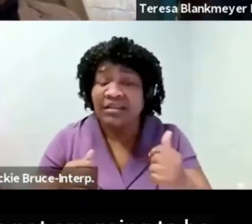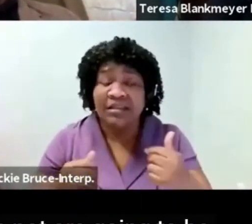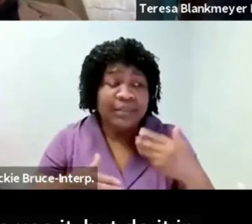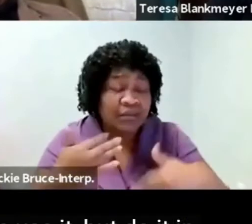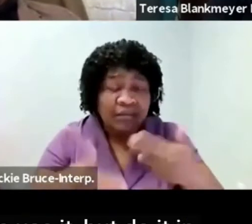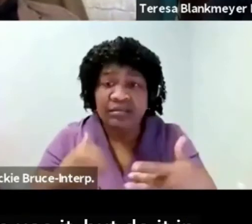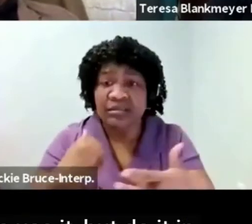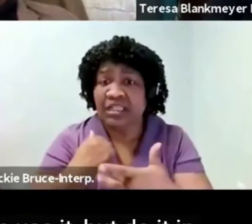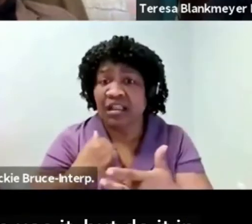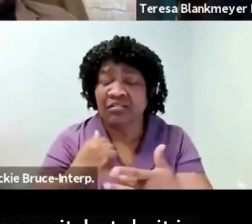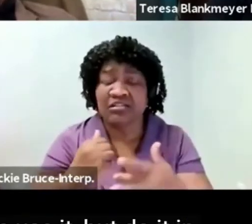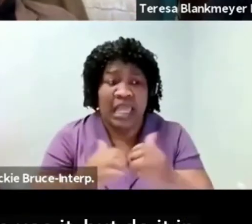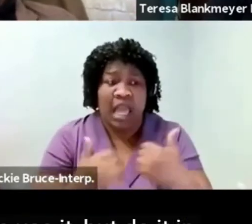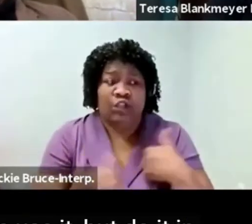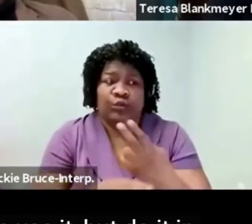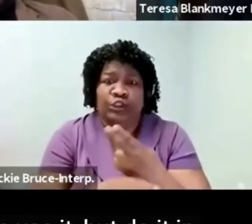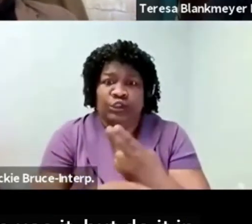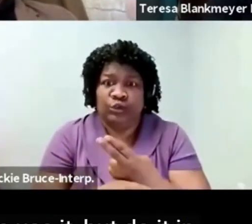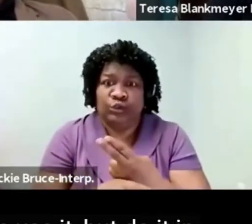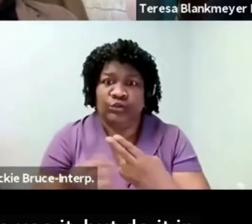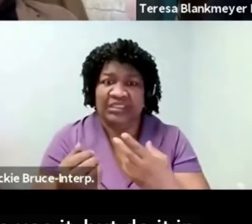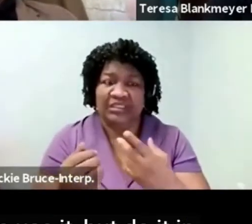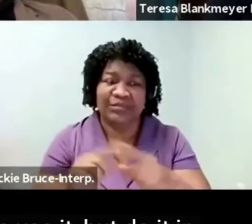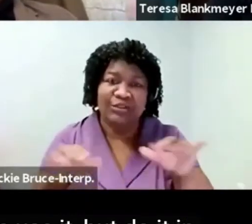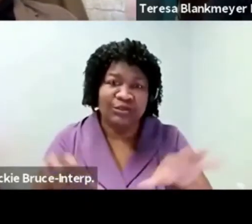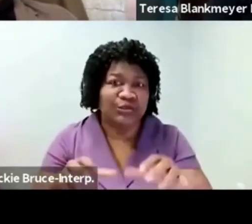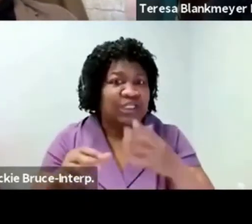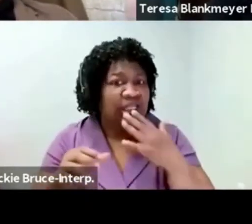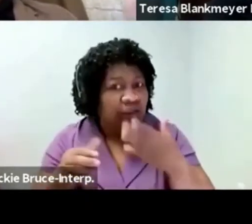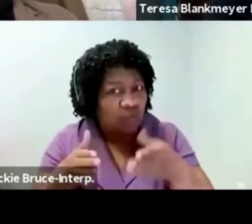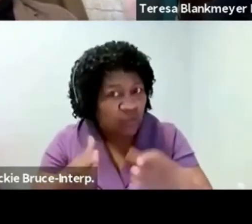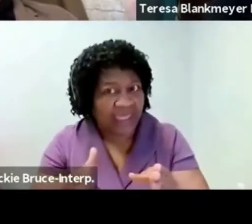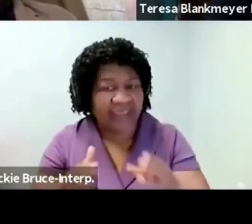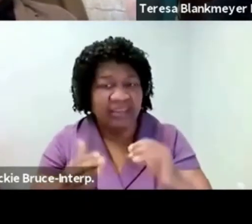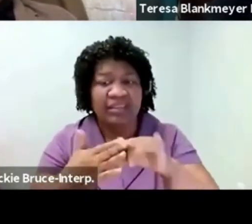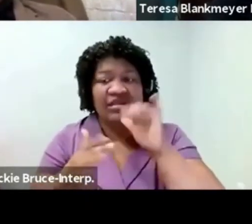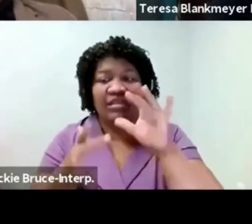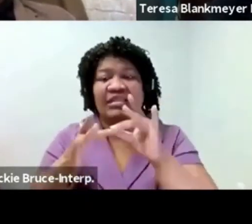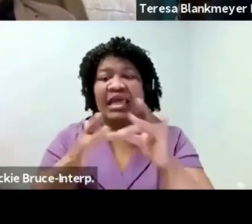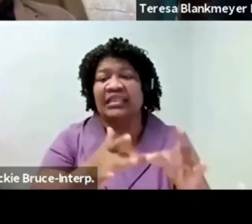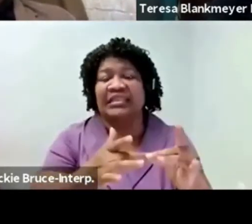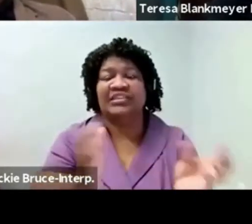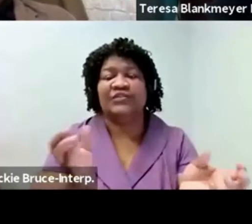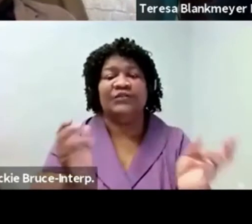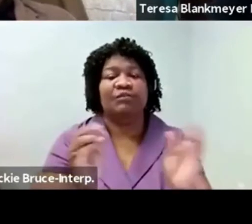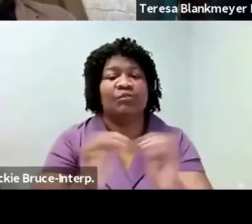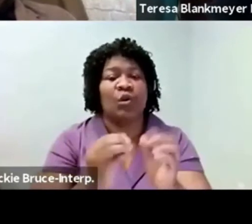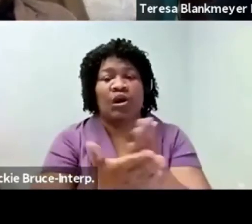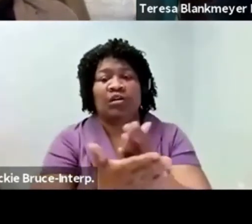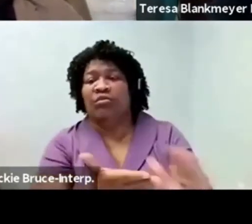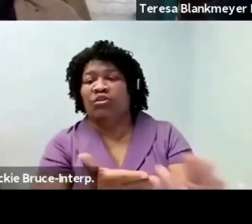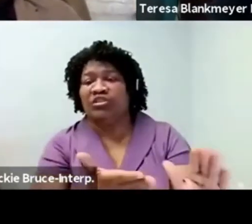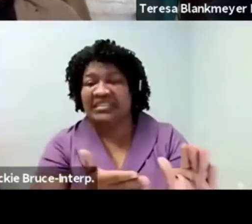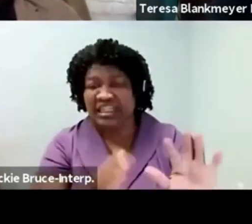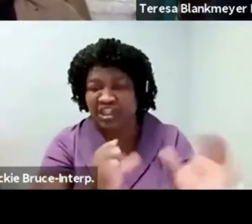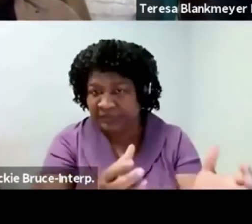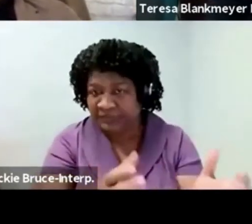on technologies. How do we use it, but do it in such a way that doesn't lead to further marginalization?